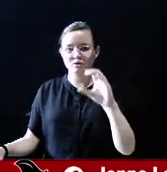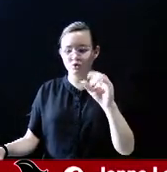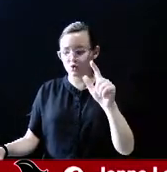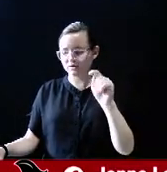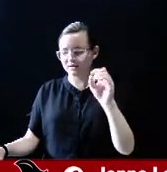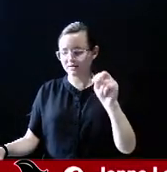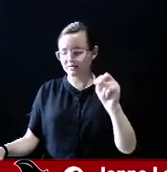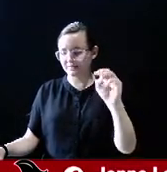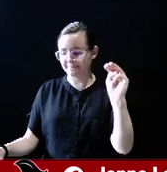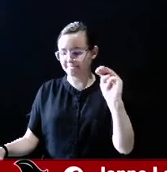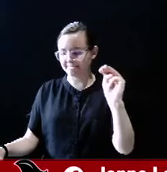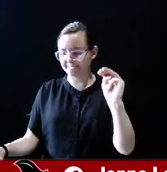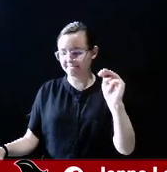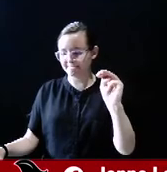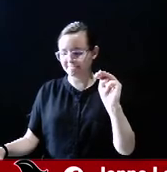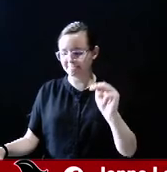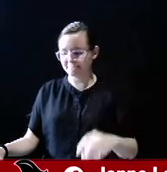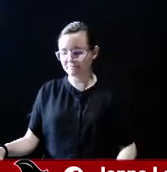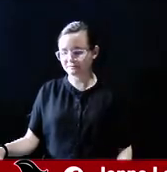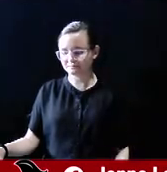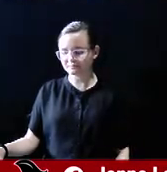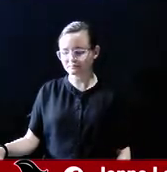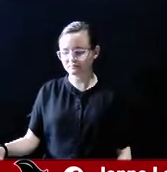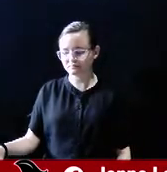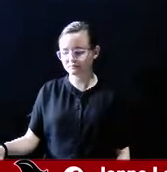Colton James Moeller.